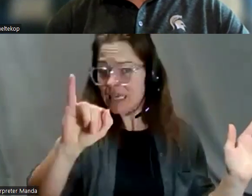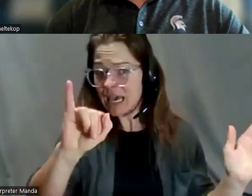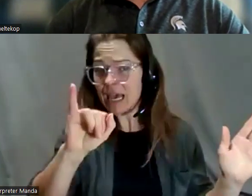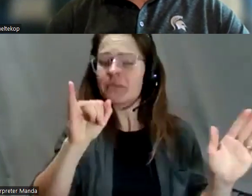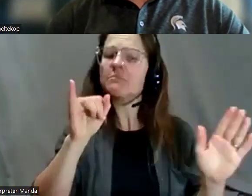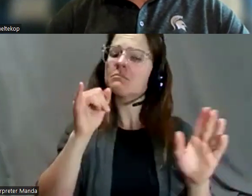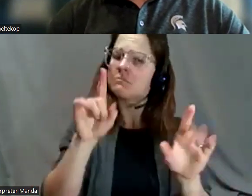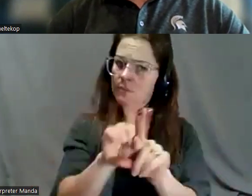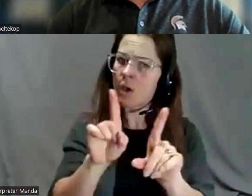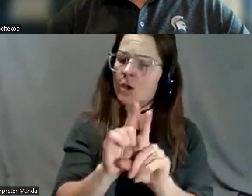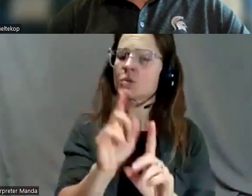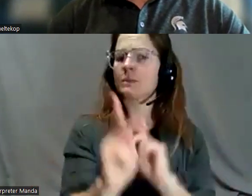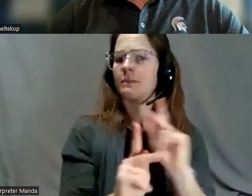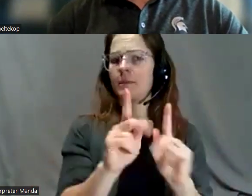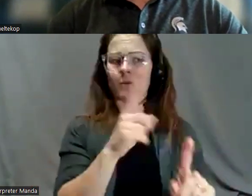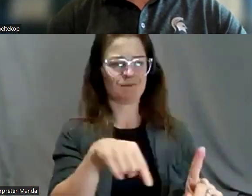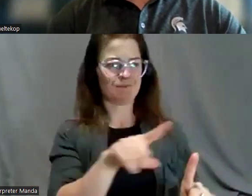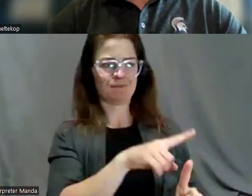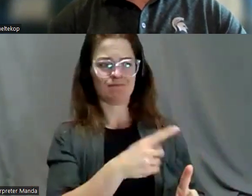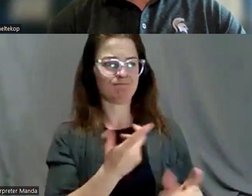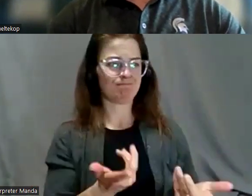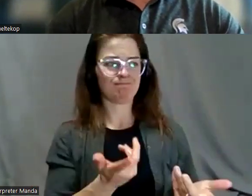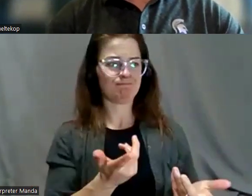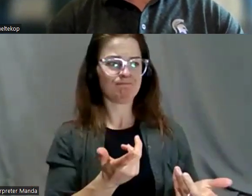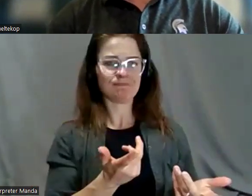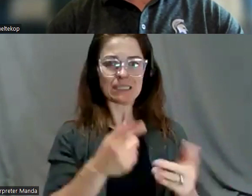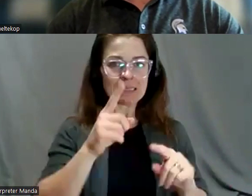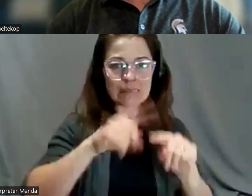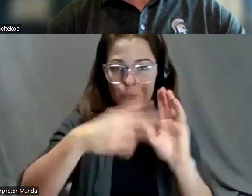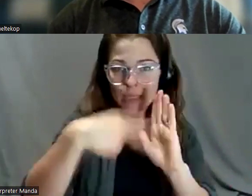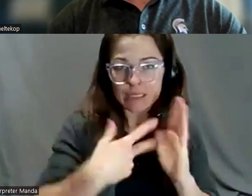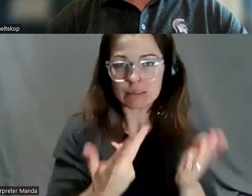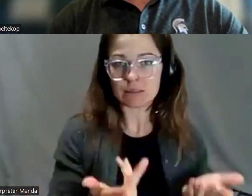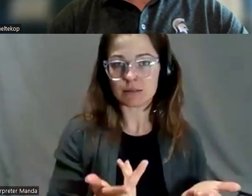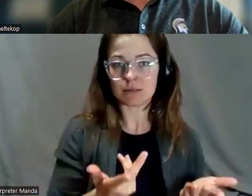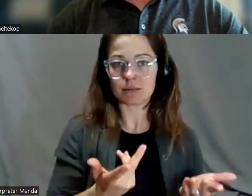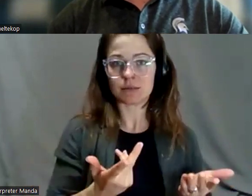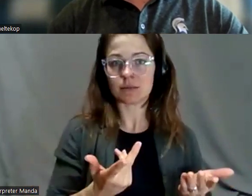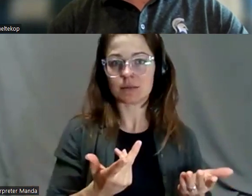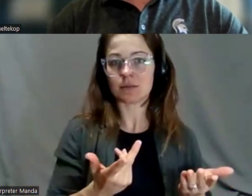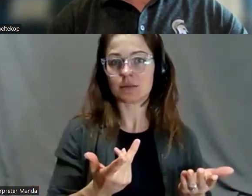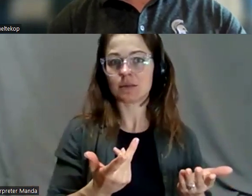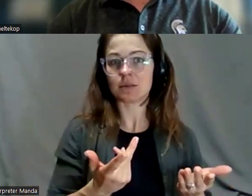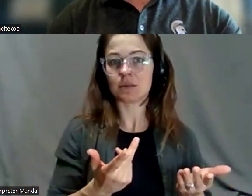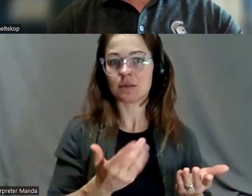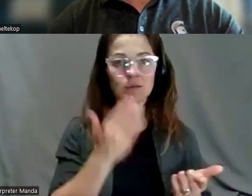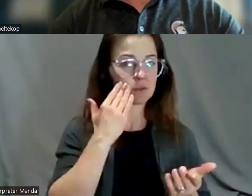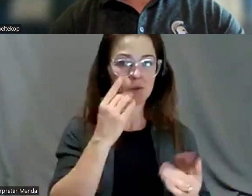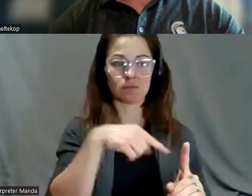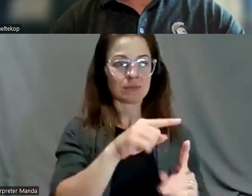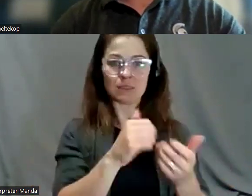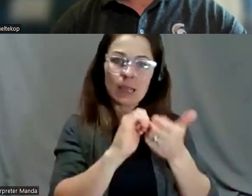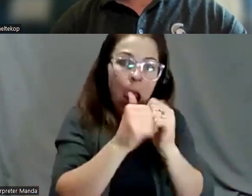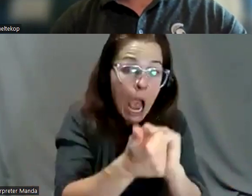who are just unlettered, non-literate people just who don't have a knowledge of how to